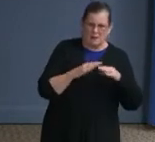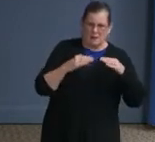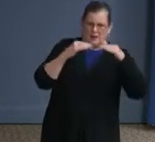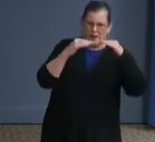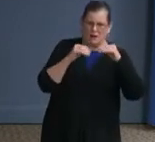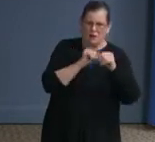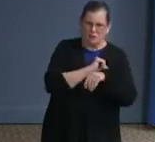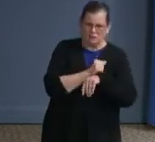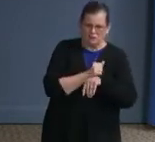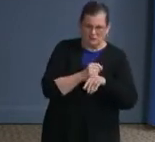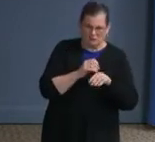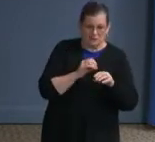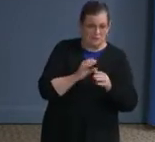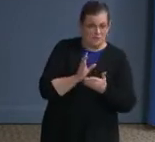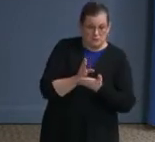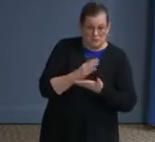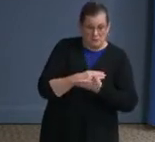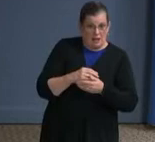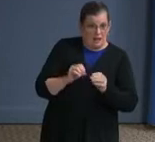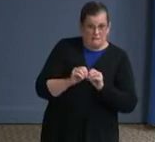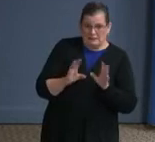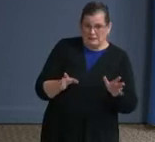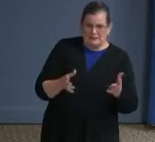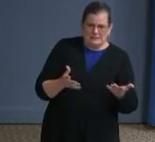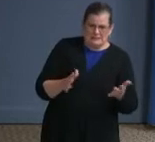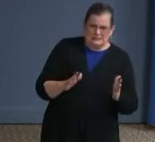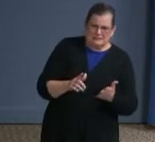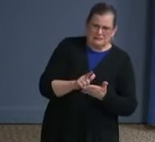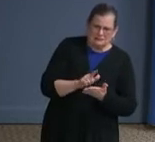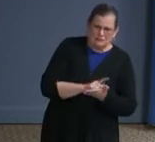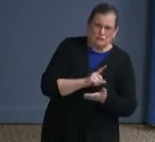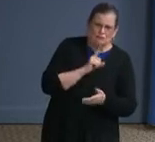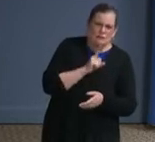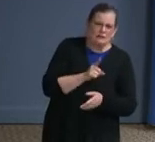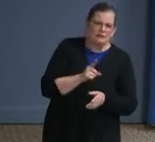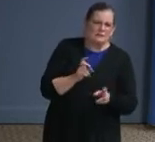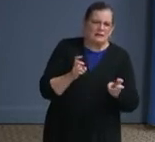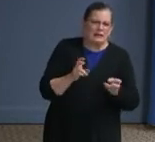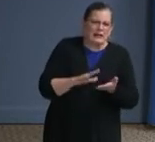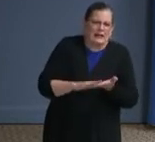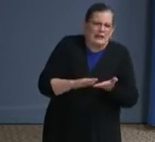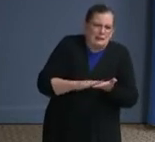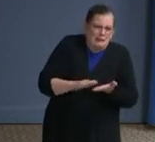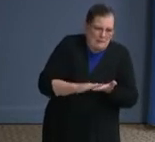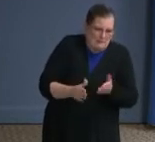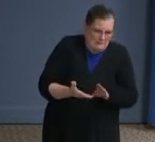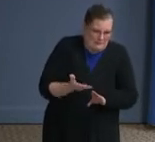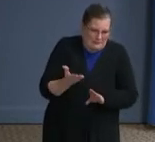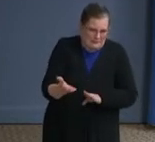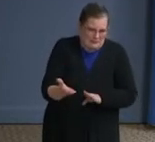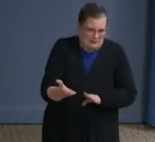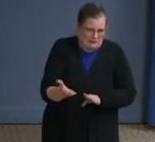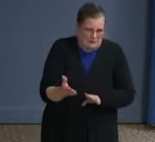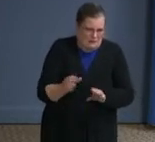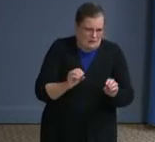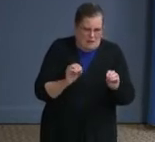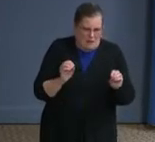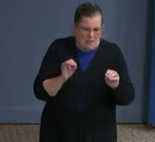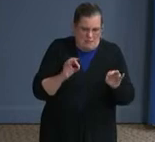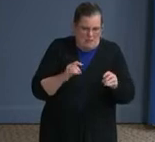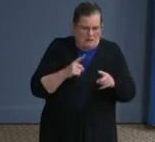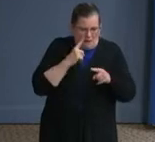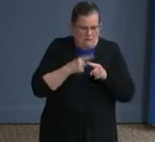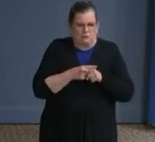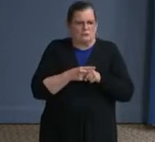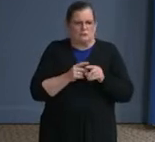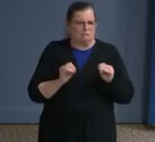Act. That's kind of a cleanup bill. I don't believe there's anything controversial there. It